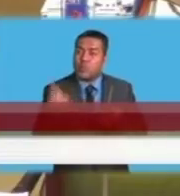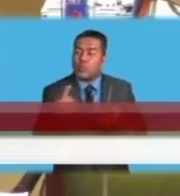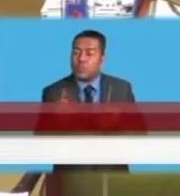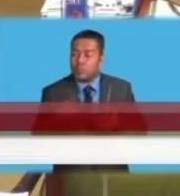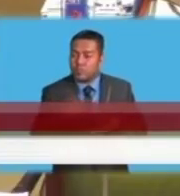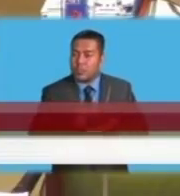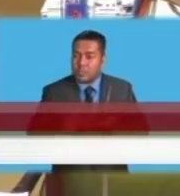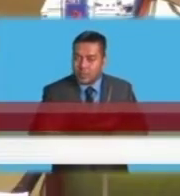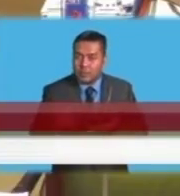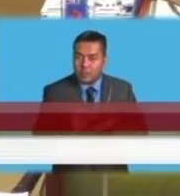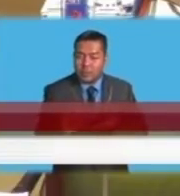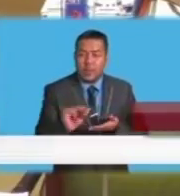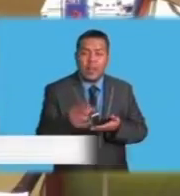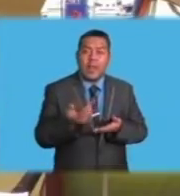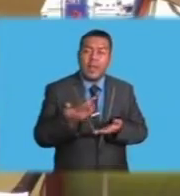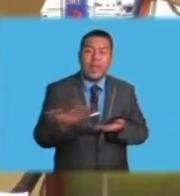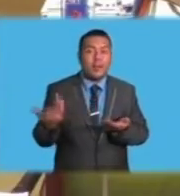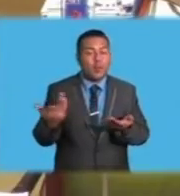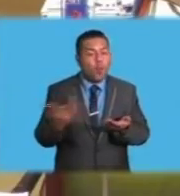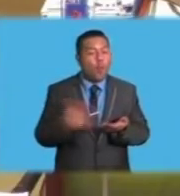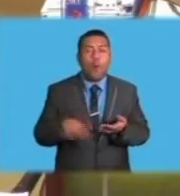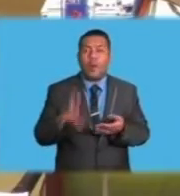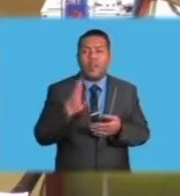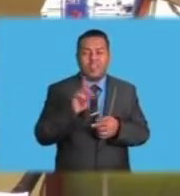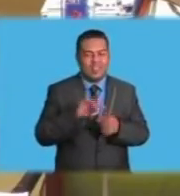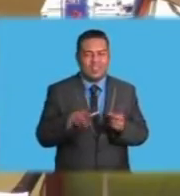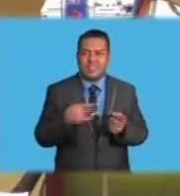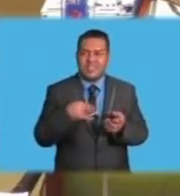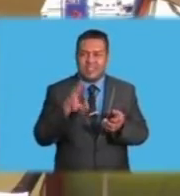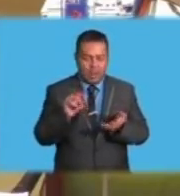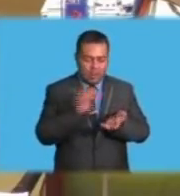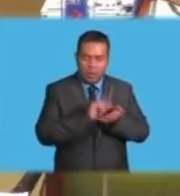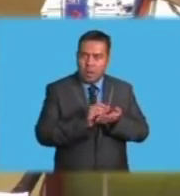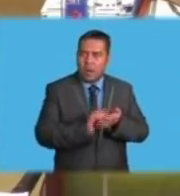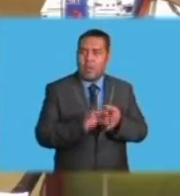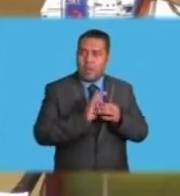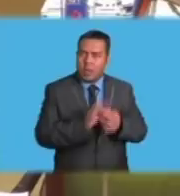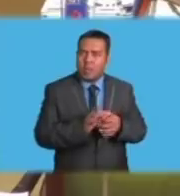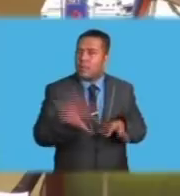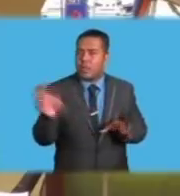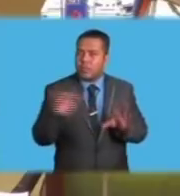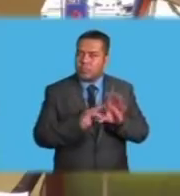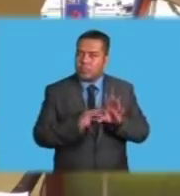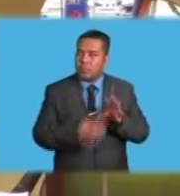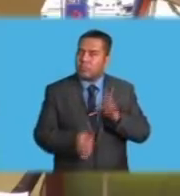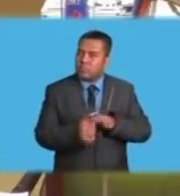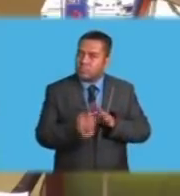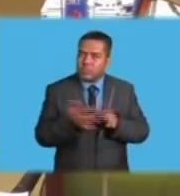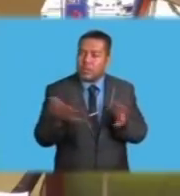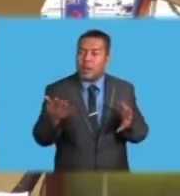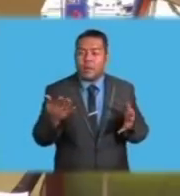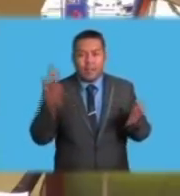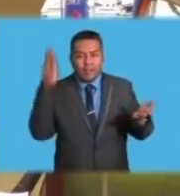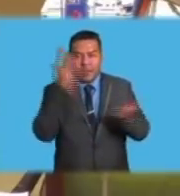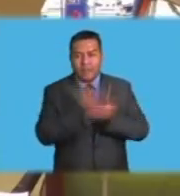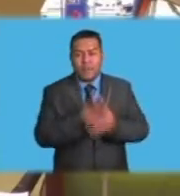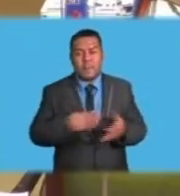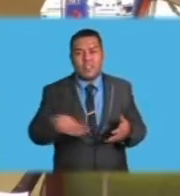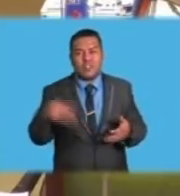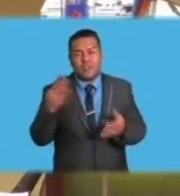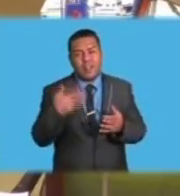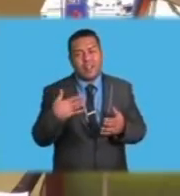and also that of the prescription. All this is done manually. They don't have direct access to the Ministry of Health Service